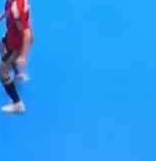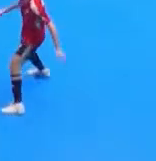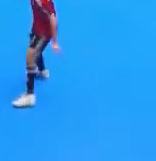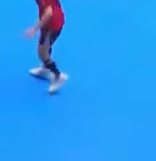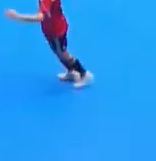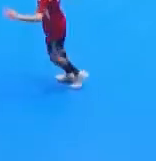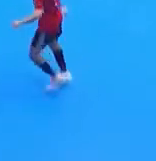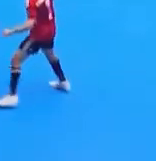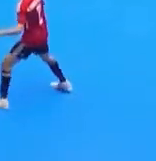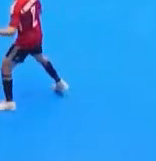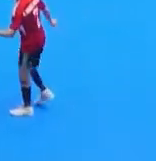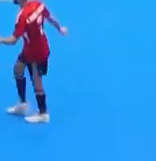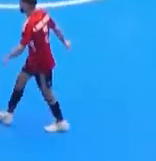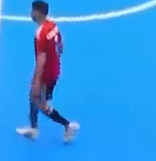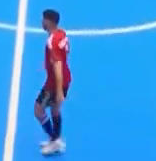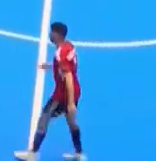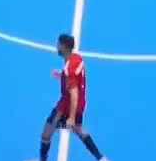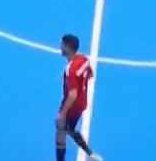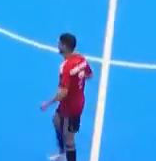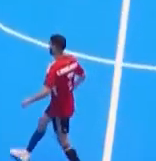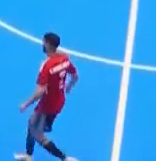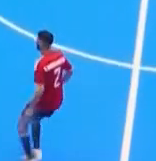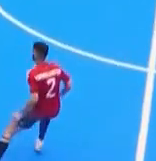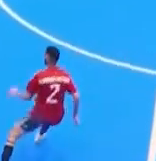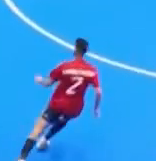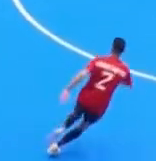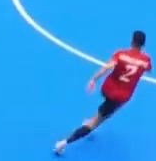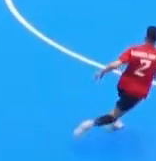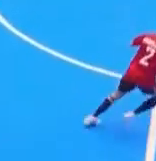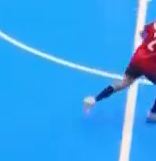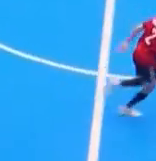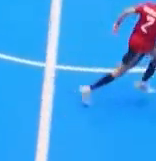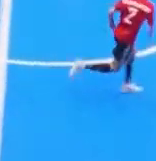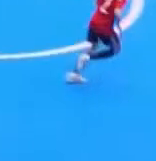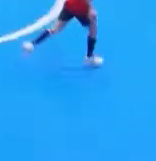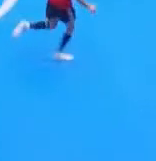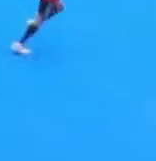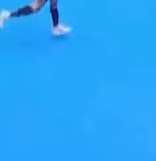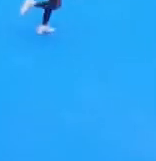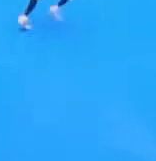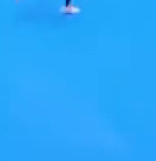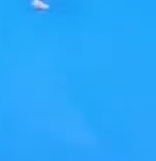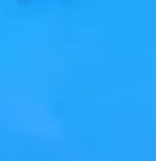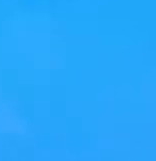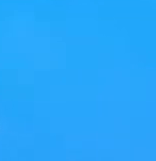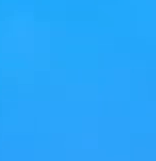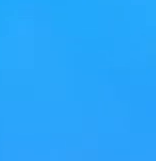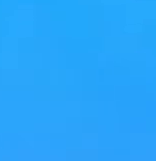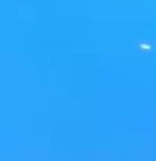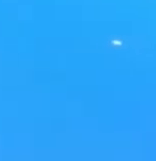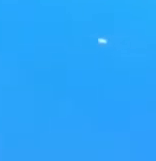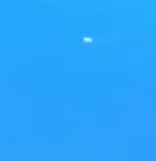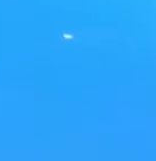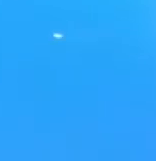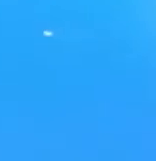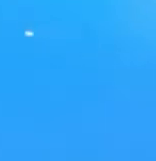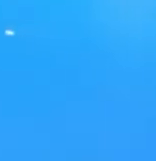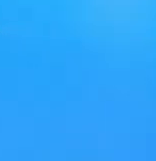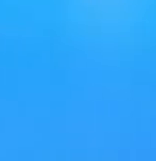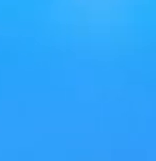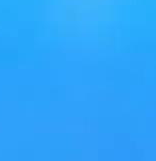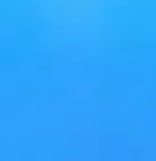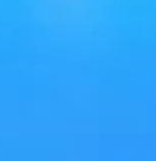Abdelaziz finds the Namibian captain, Ken Salote, who tries to go down the line, and actually well found for